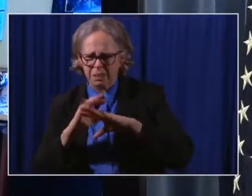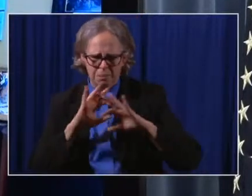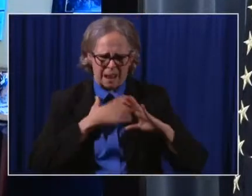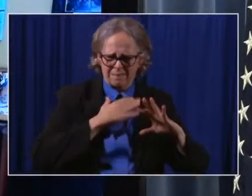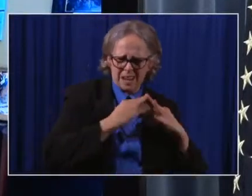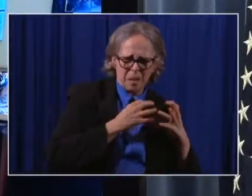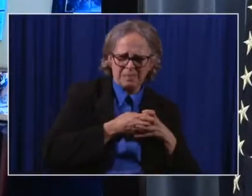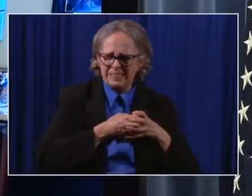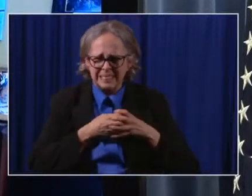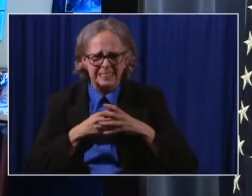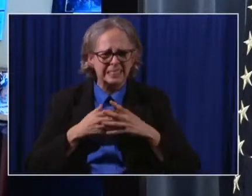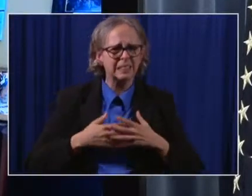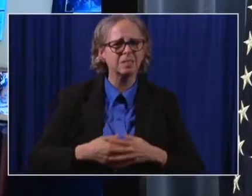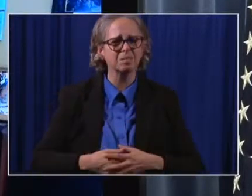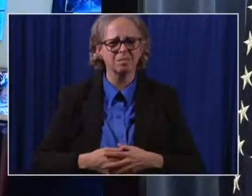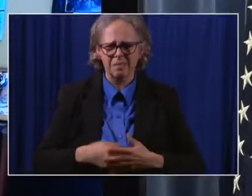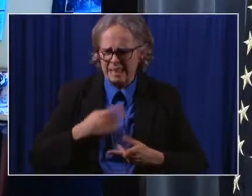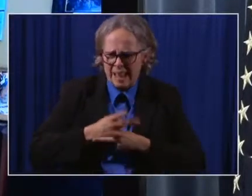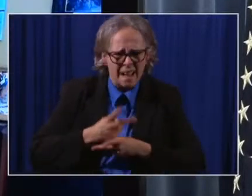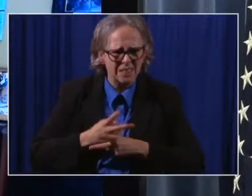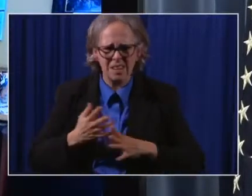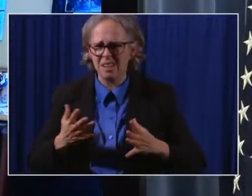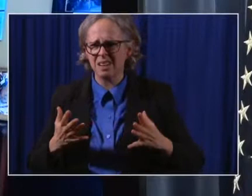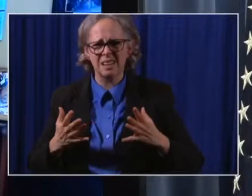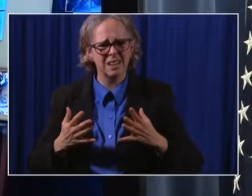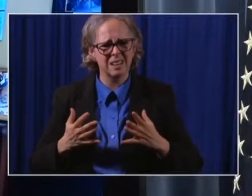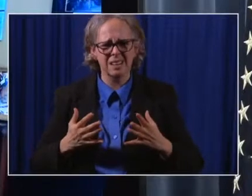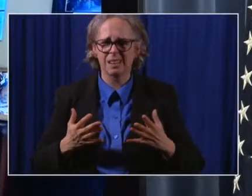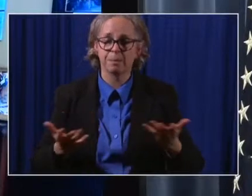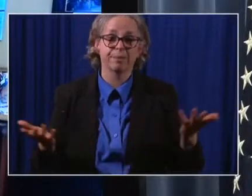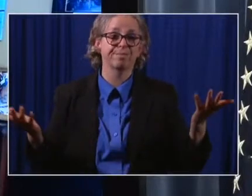well as inside of our home.